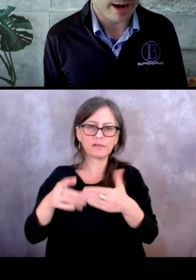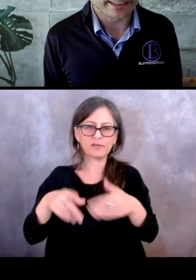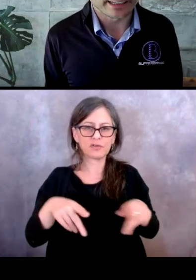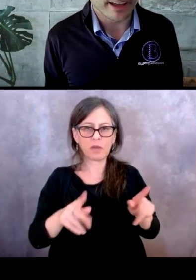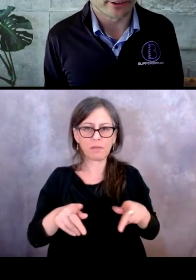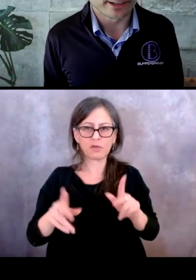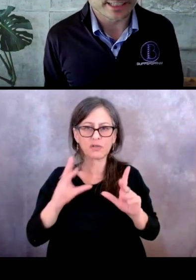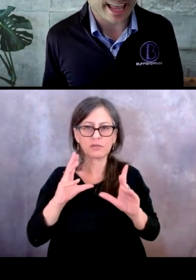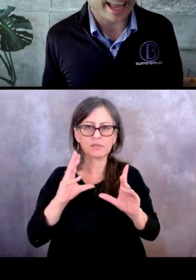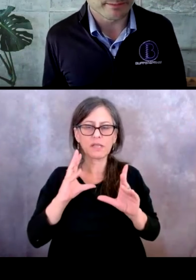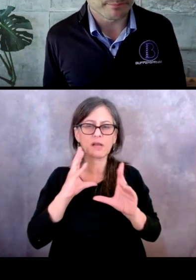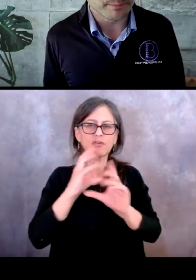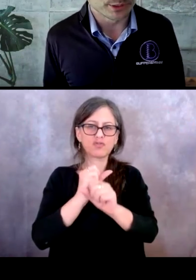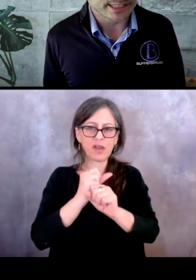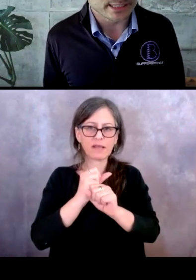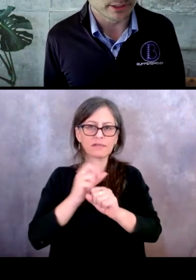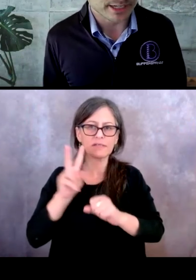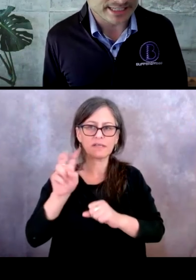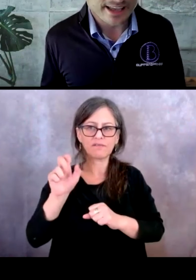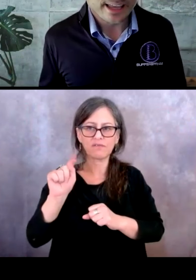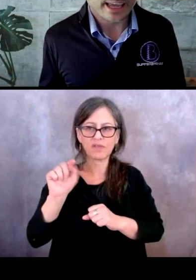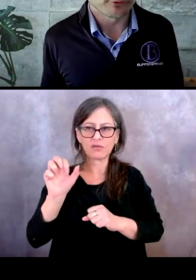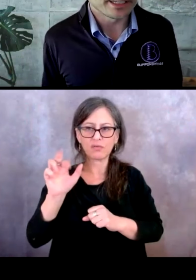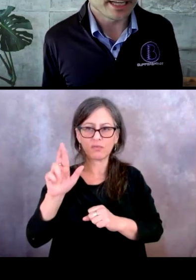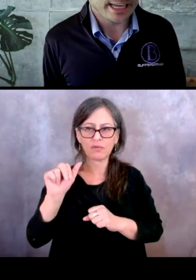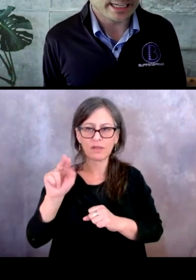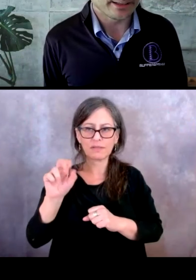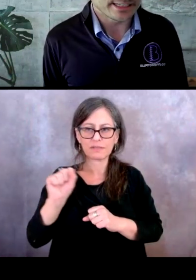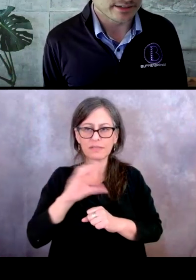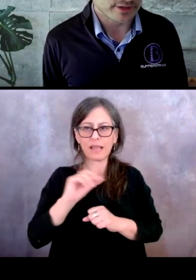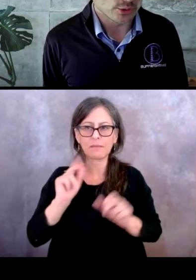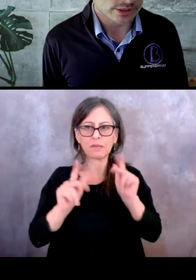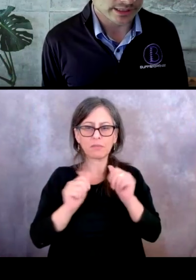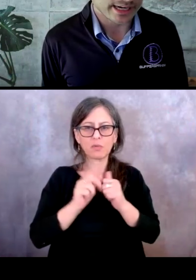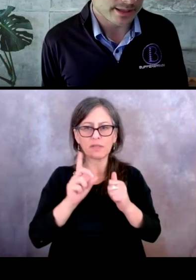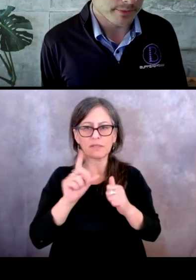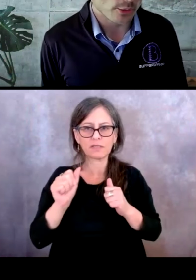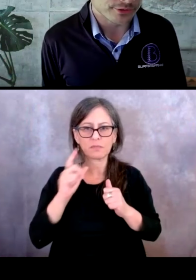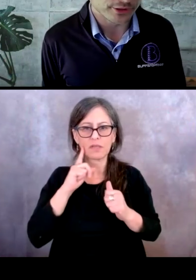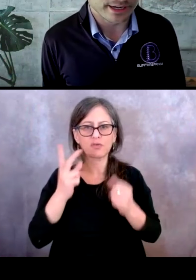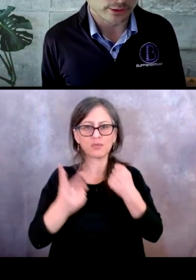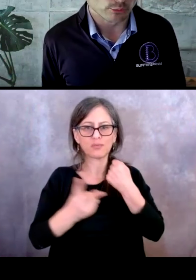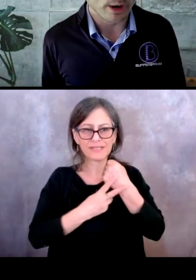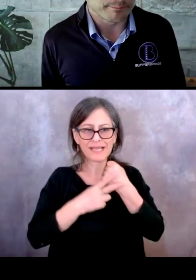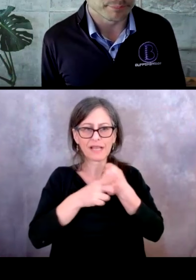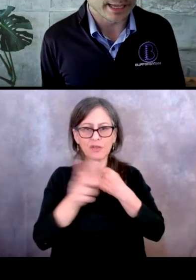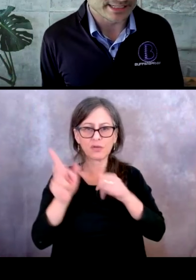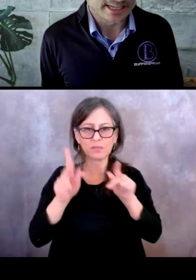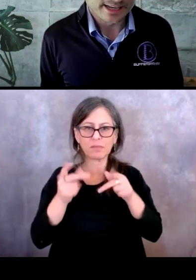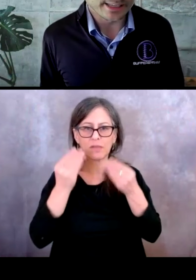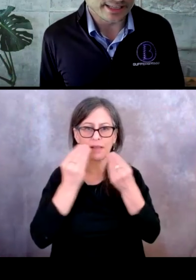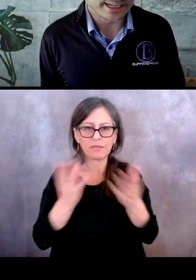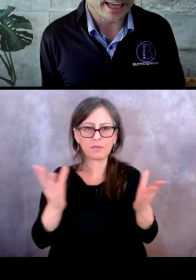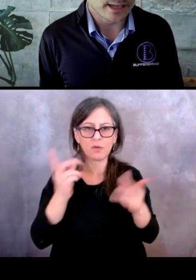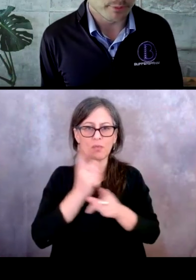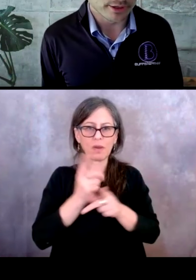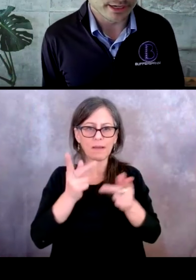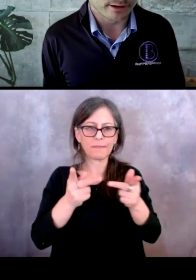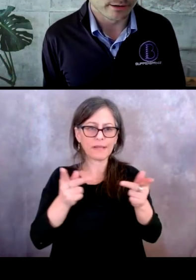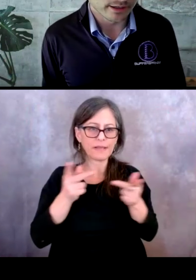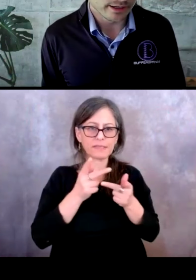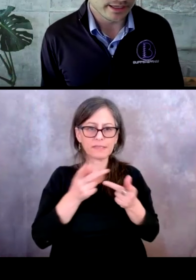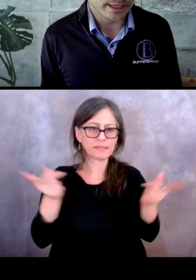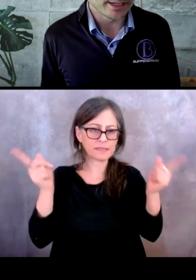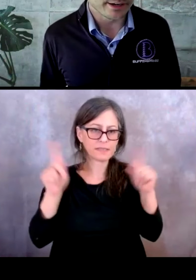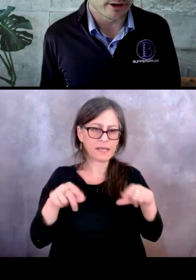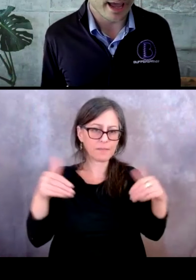and attracting veterans and people with disabilities and retaining these individuals and letting them know that they're in the right place and they didn't end up in